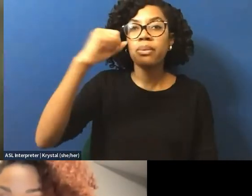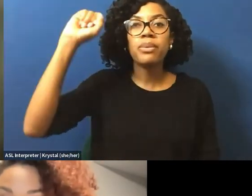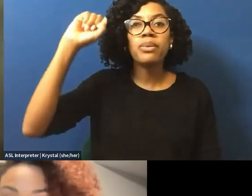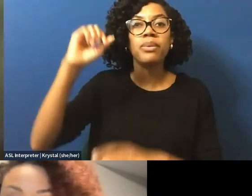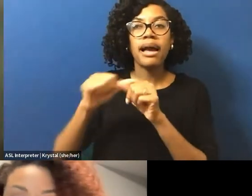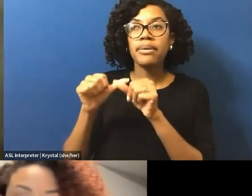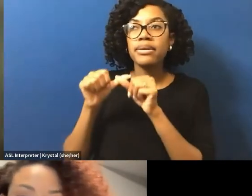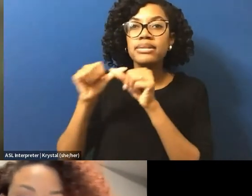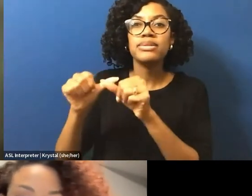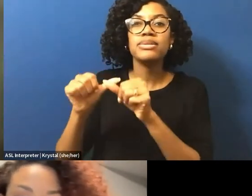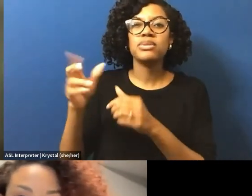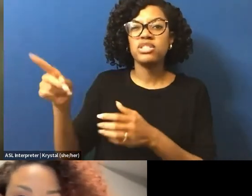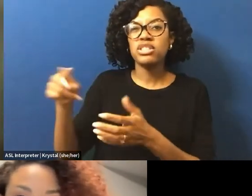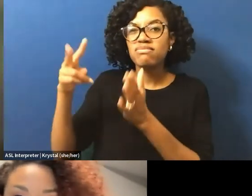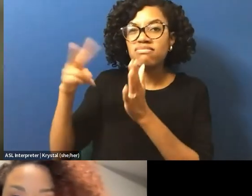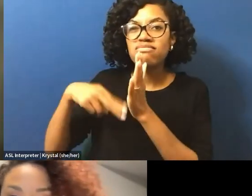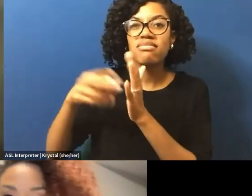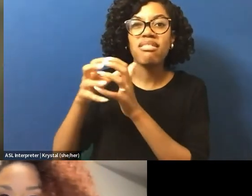organizing.